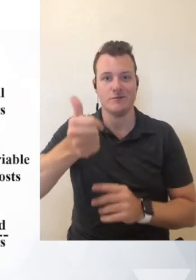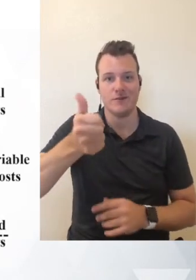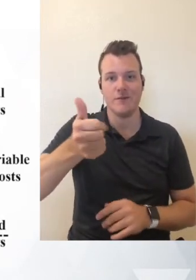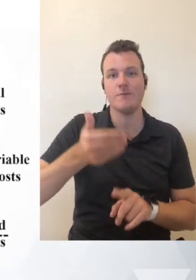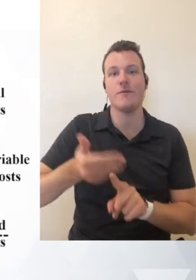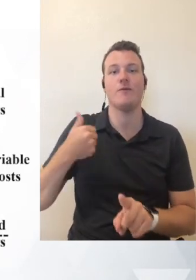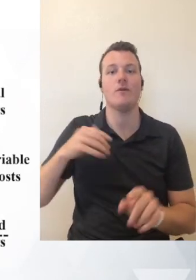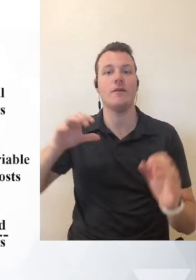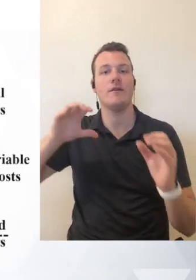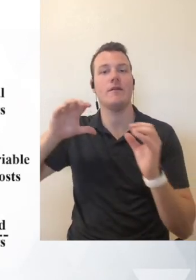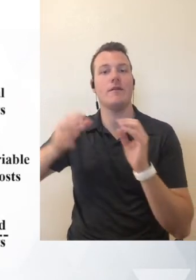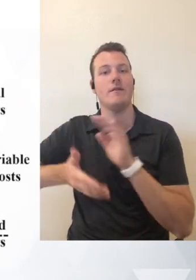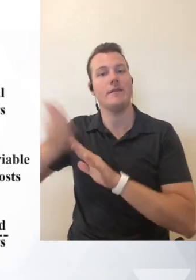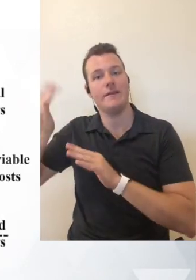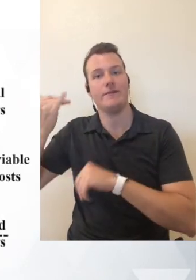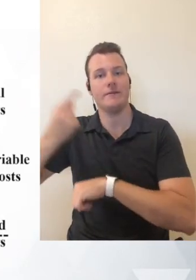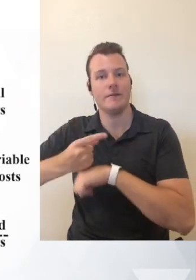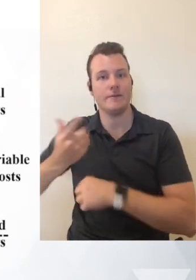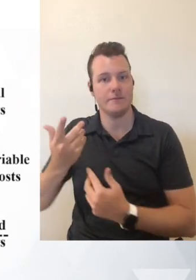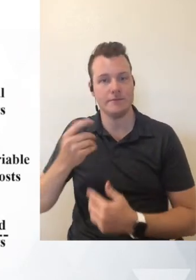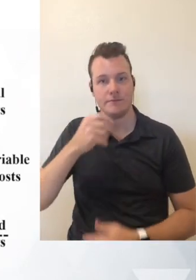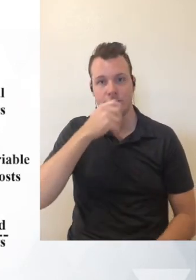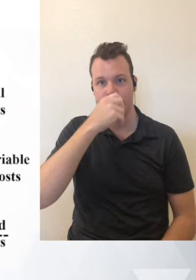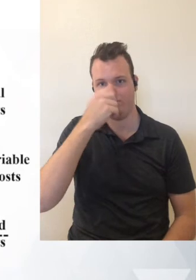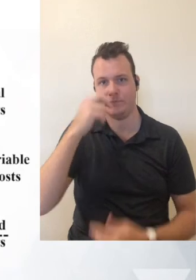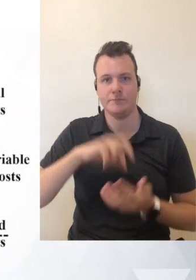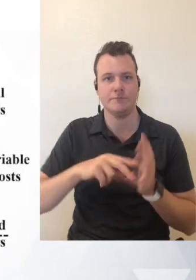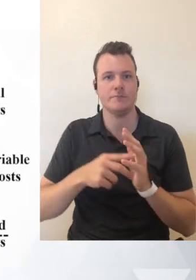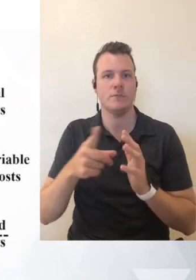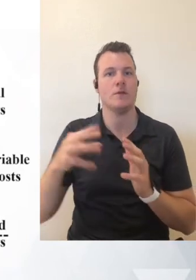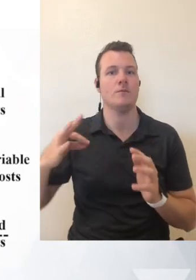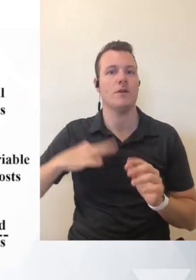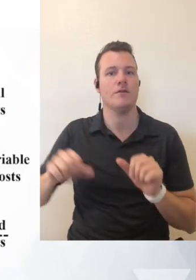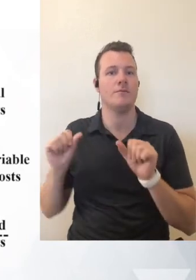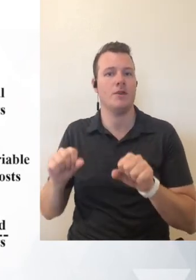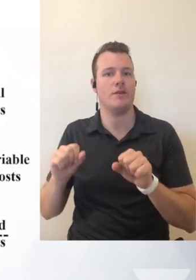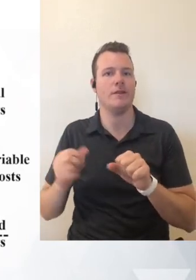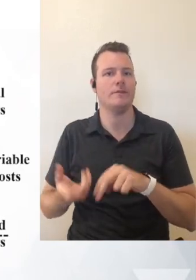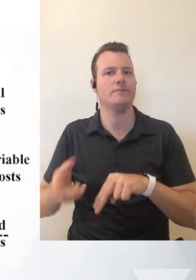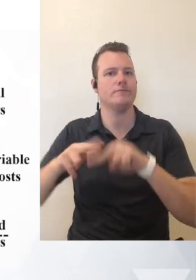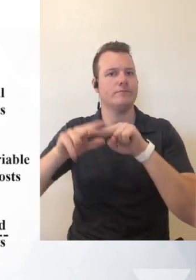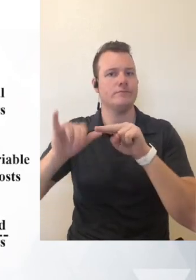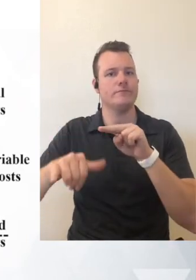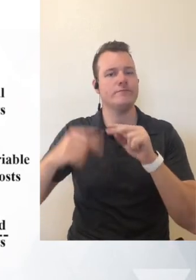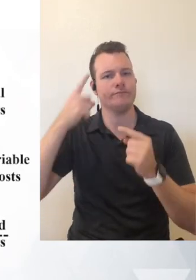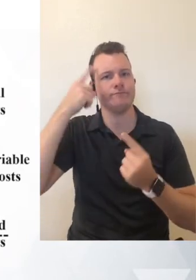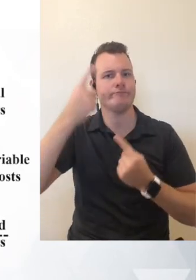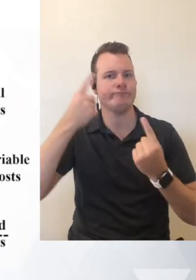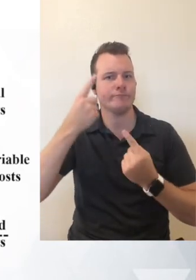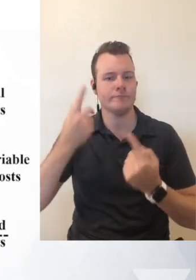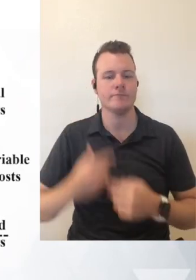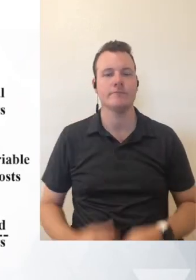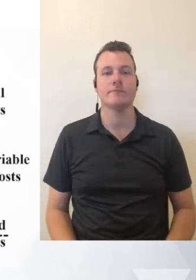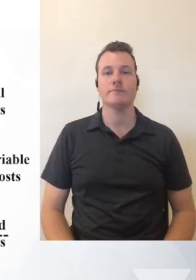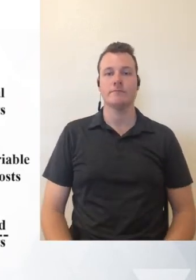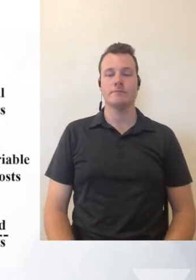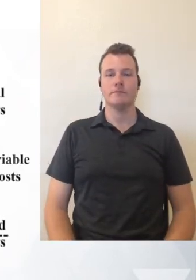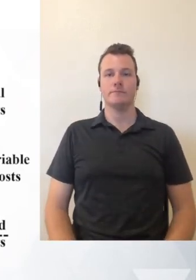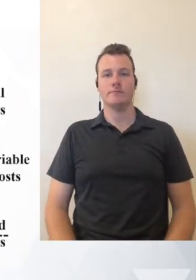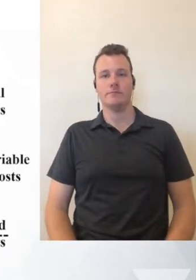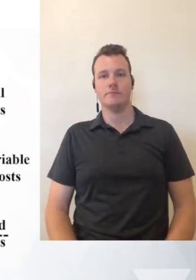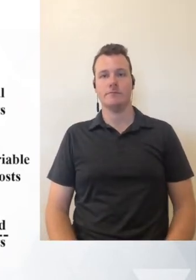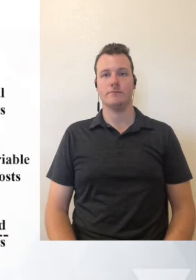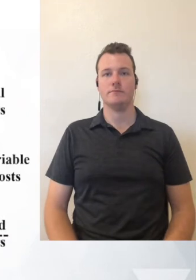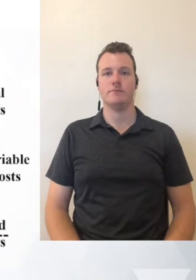of cleaning up your office before you leave? That then would allow for more profitability in your practice. So those are the kinds of things that you need to